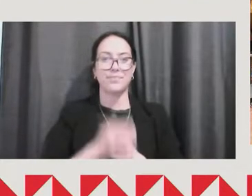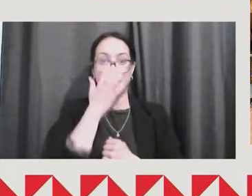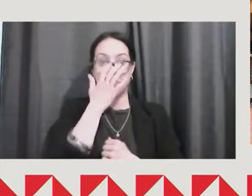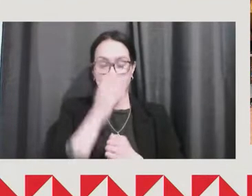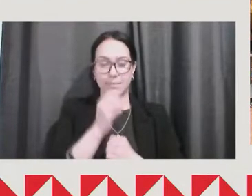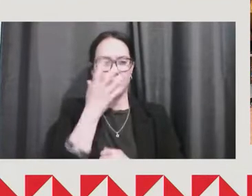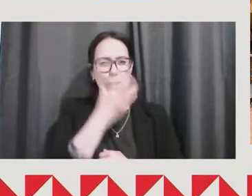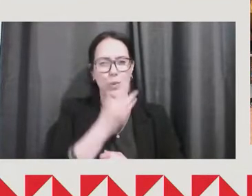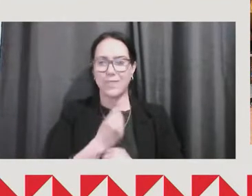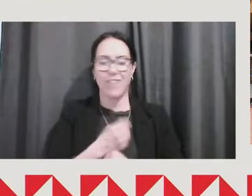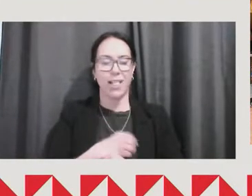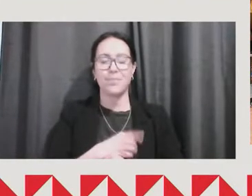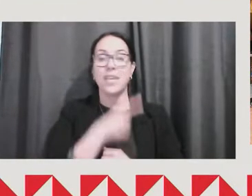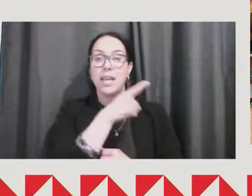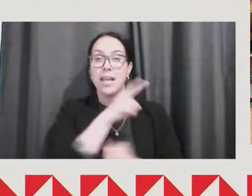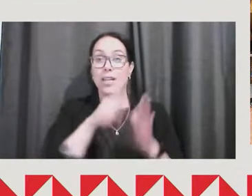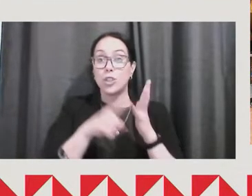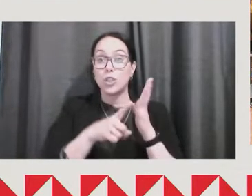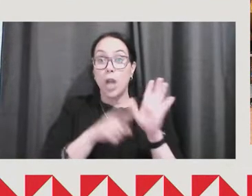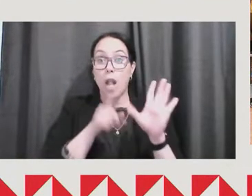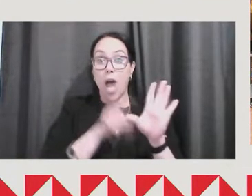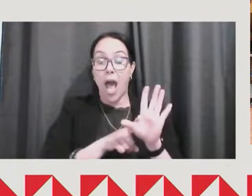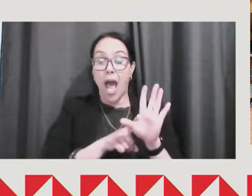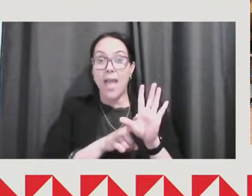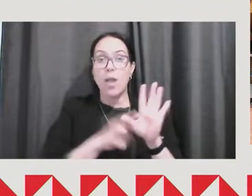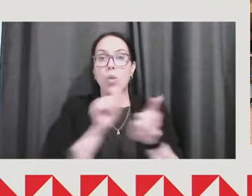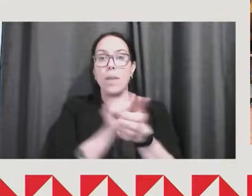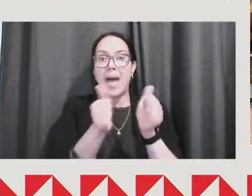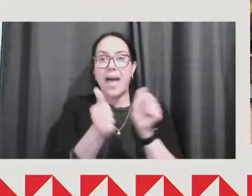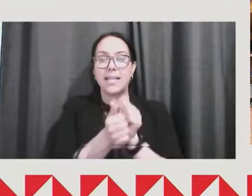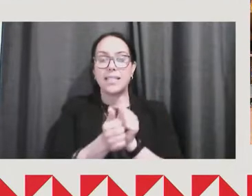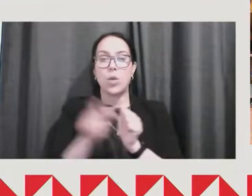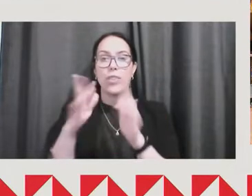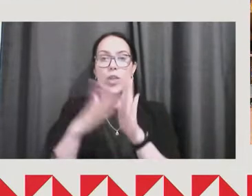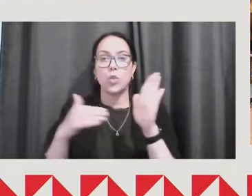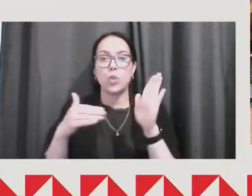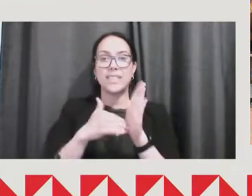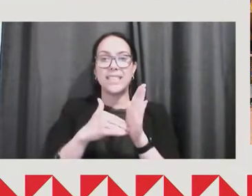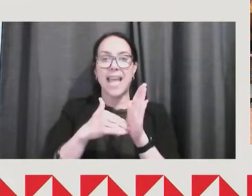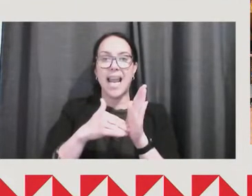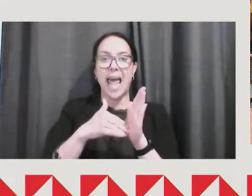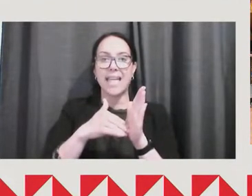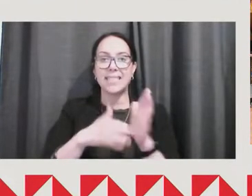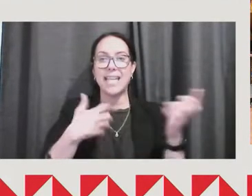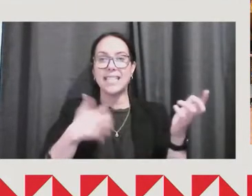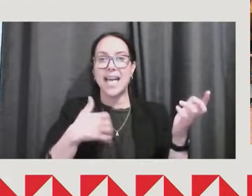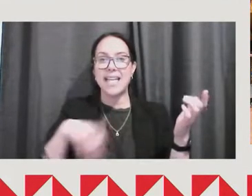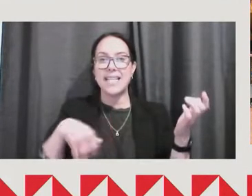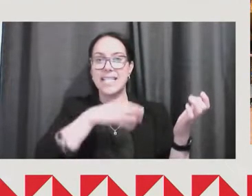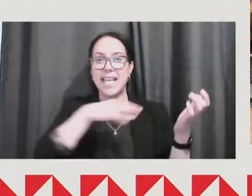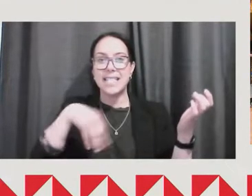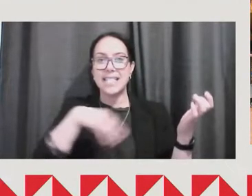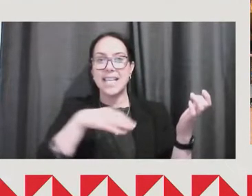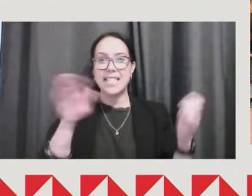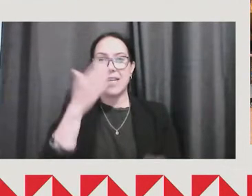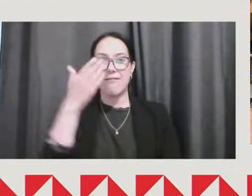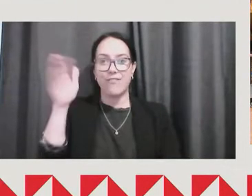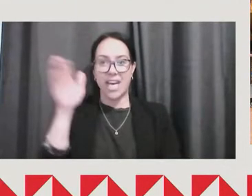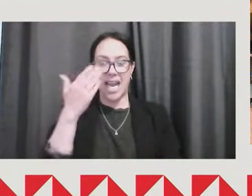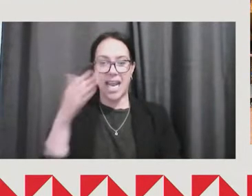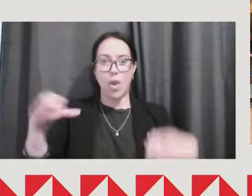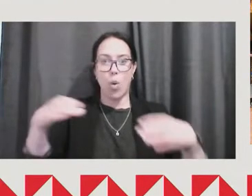hi this one's beautiful we shared that we partnered with New Zealand Symphony Orchestra to deliver our inaugural Pacifica conductors masterclass